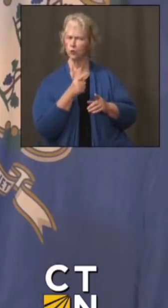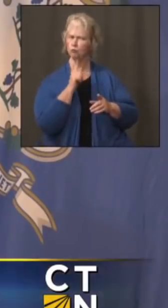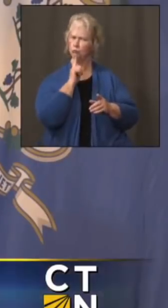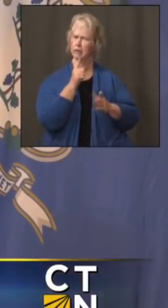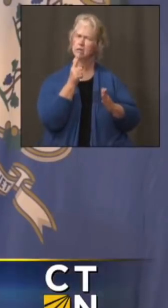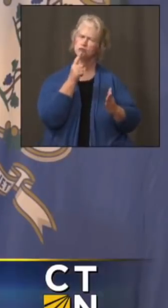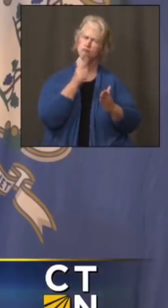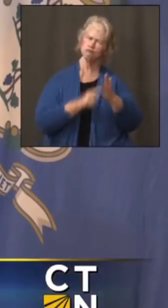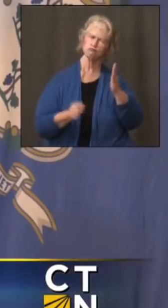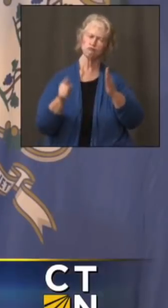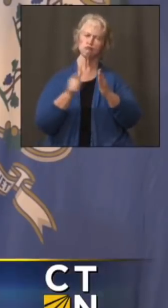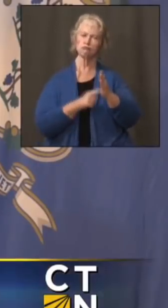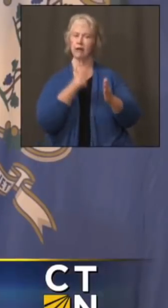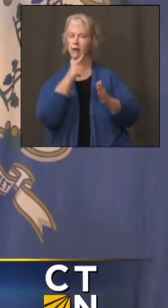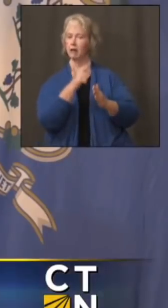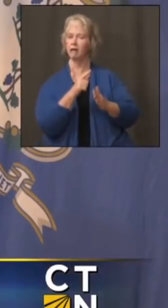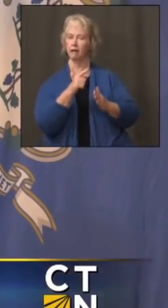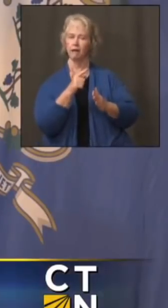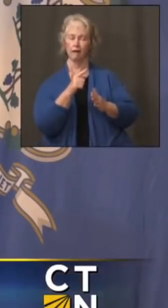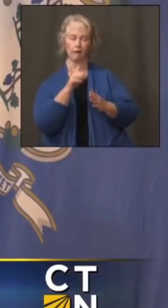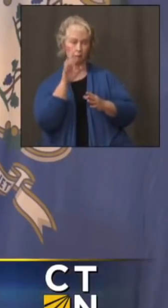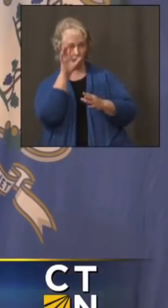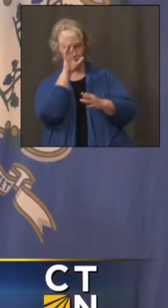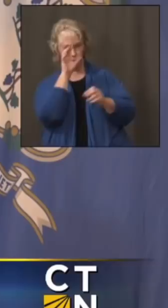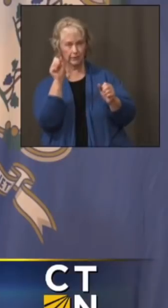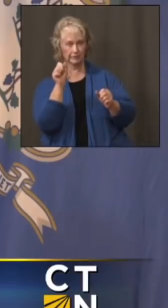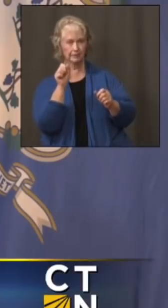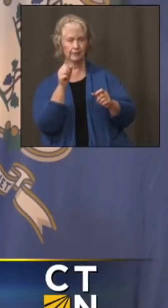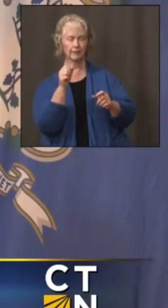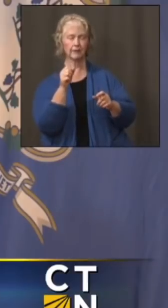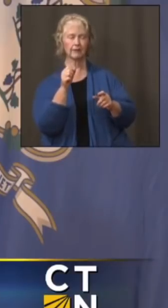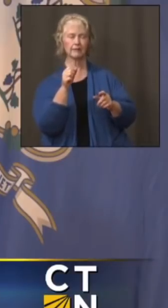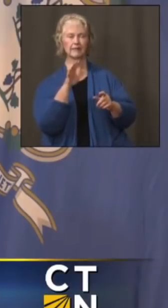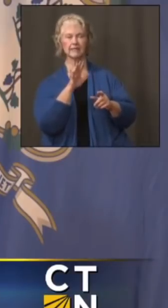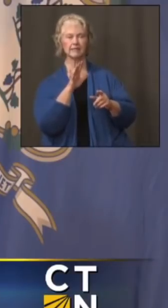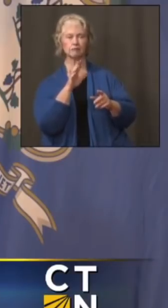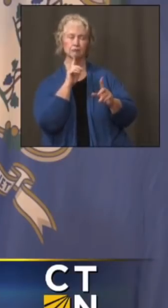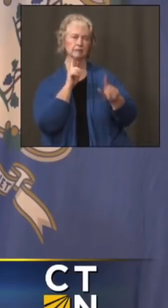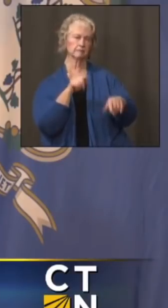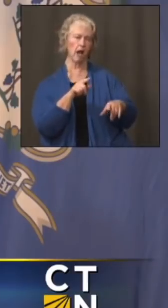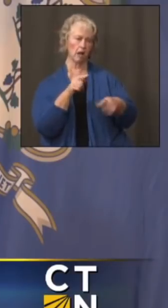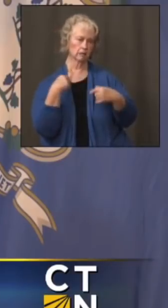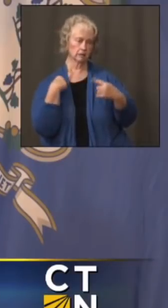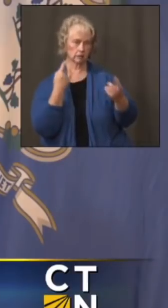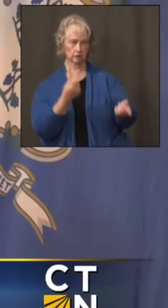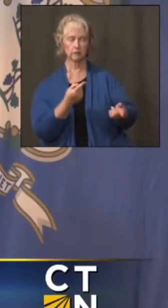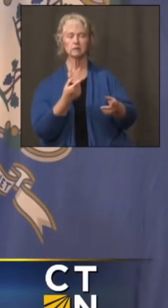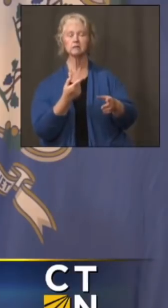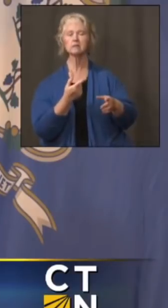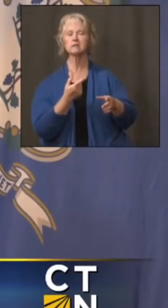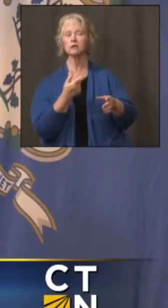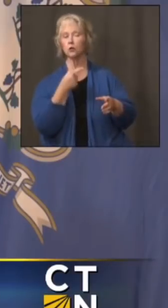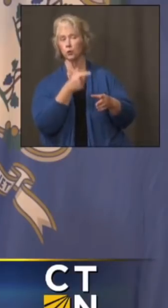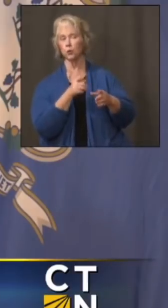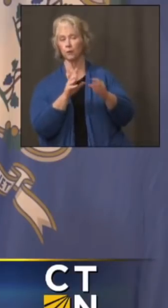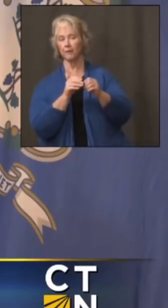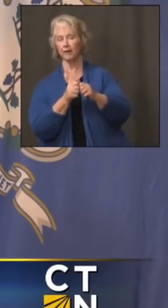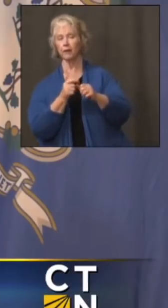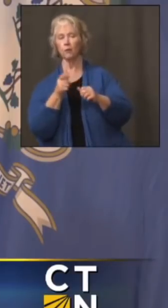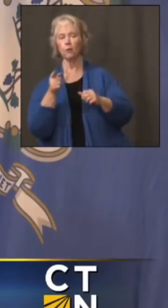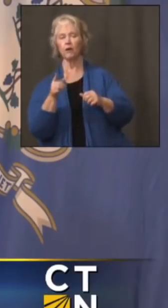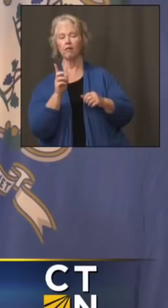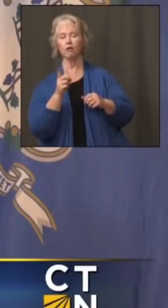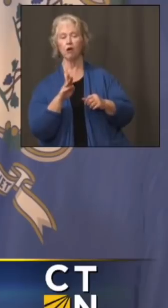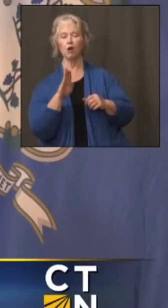White House response to this for a long time. After meeting with her today, do you feel more confident about where their response is